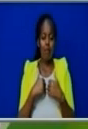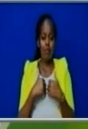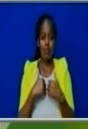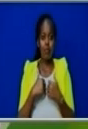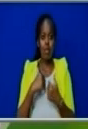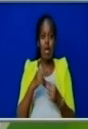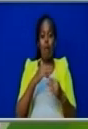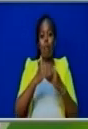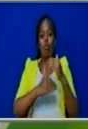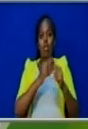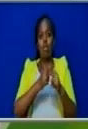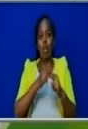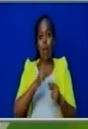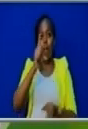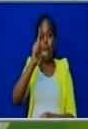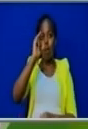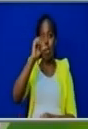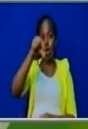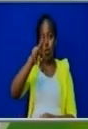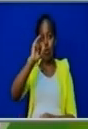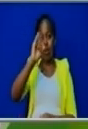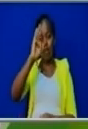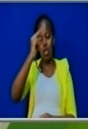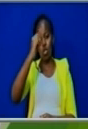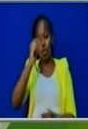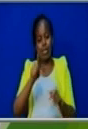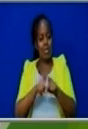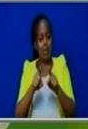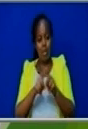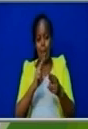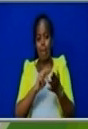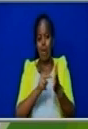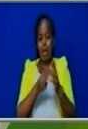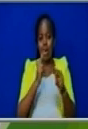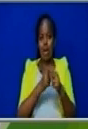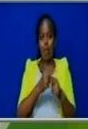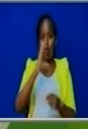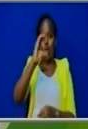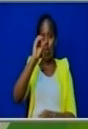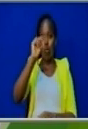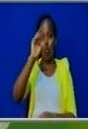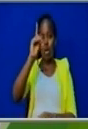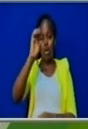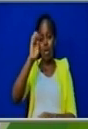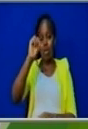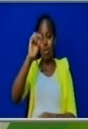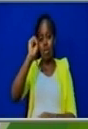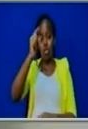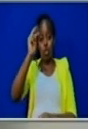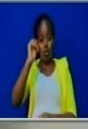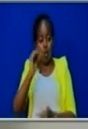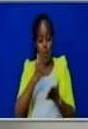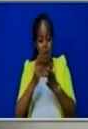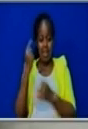liquefaction. Liquefaction is the same as what? Condensation. Whereby the gas itself, the water in gaseous